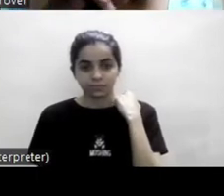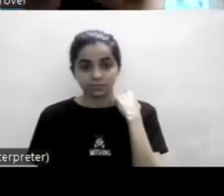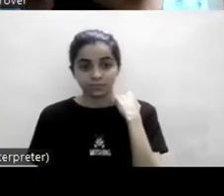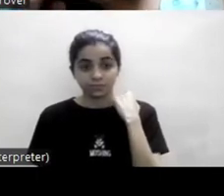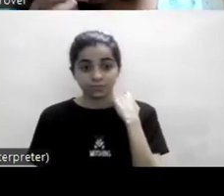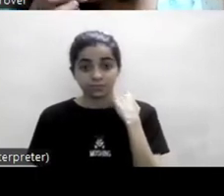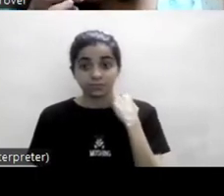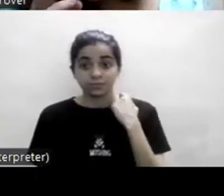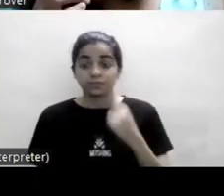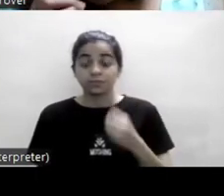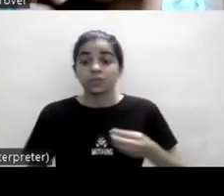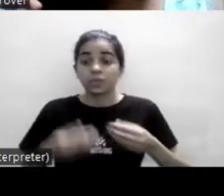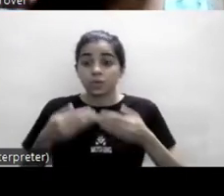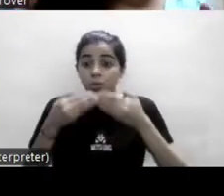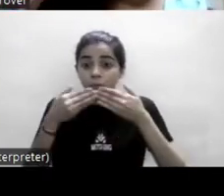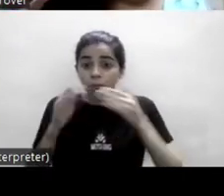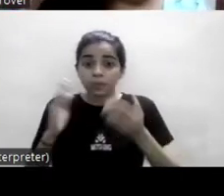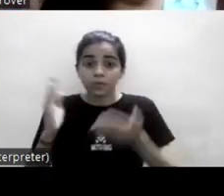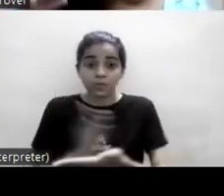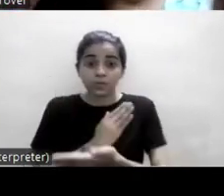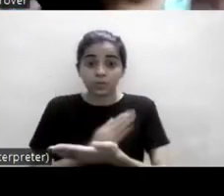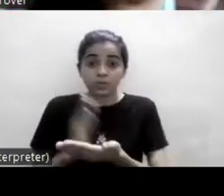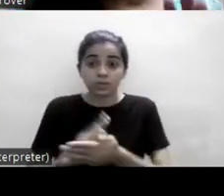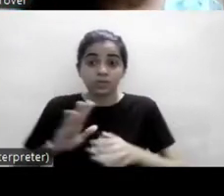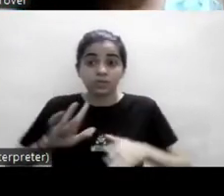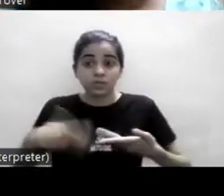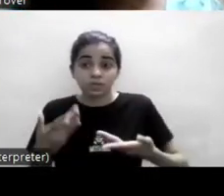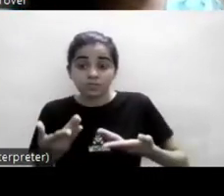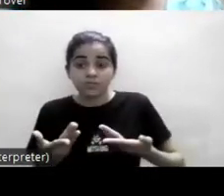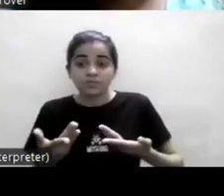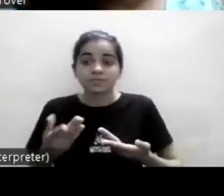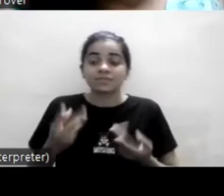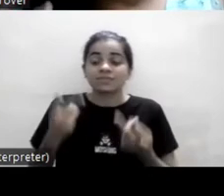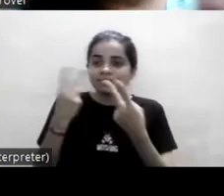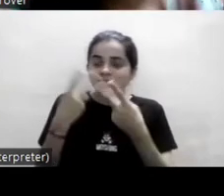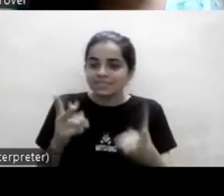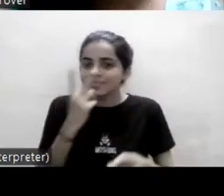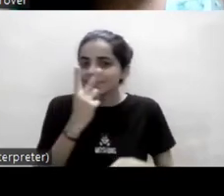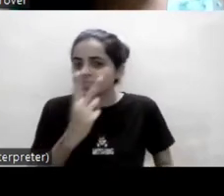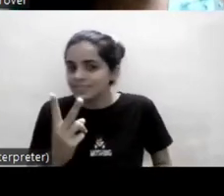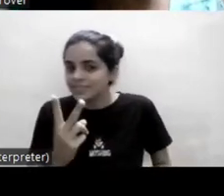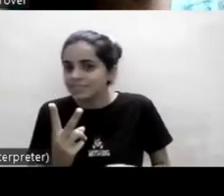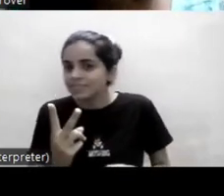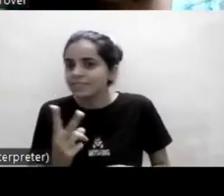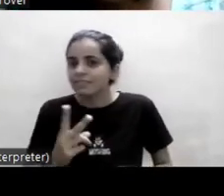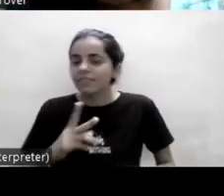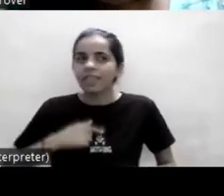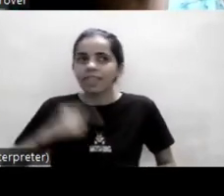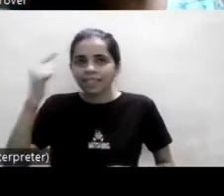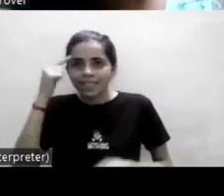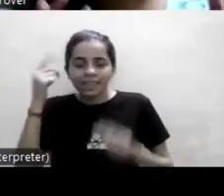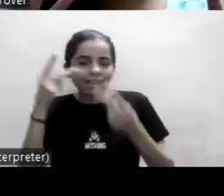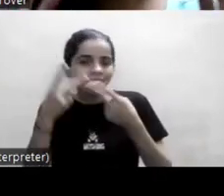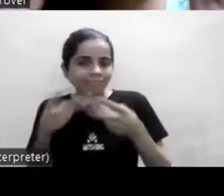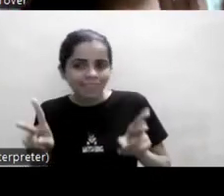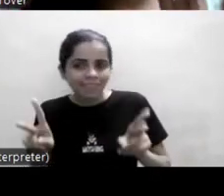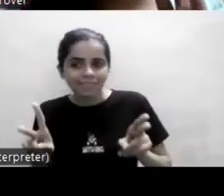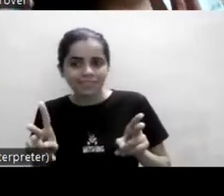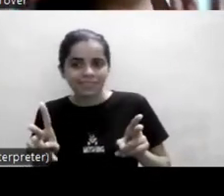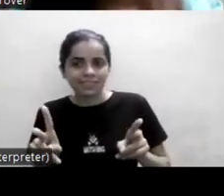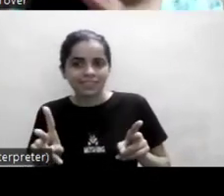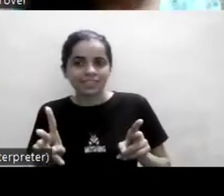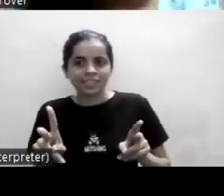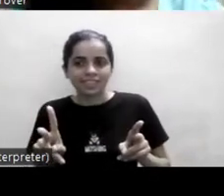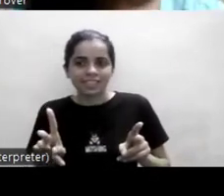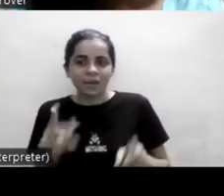So the opening song goes like, he sees differently, he thinks differently, and he is a